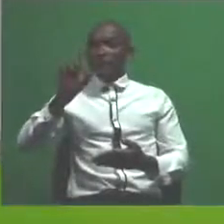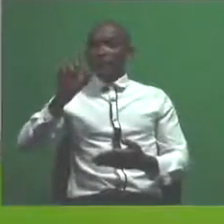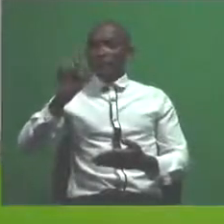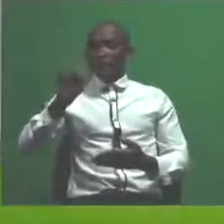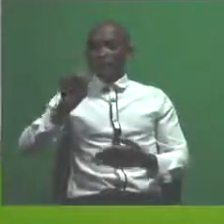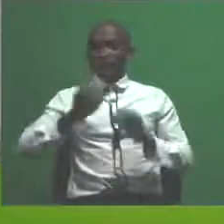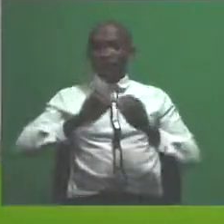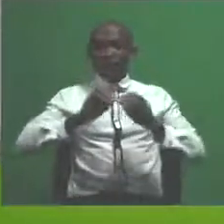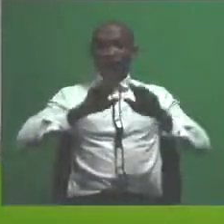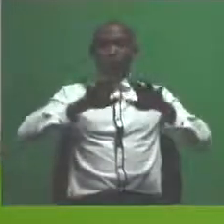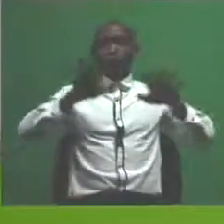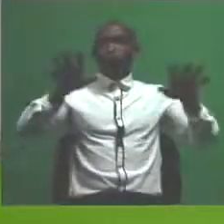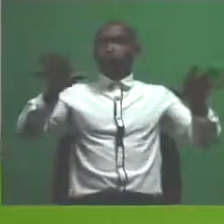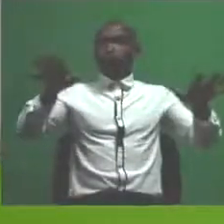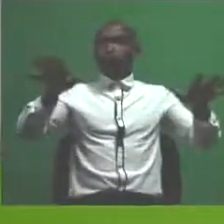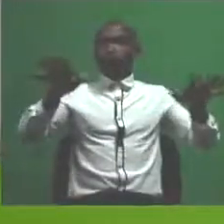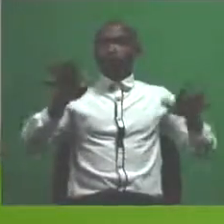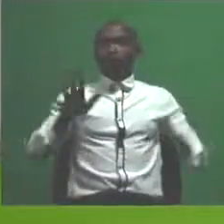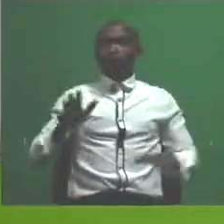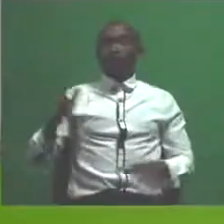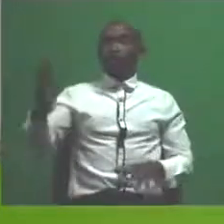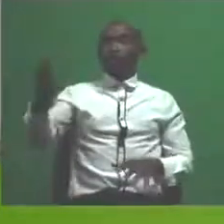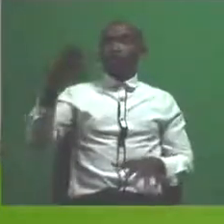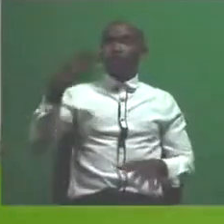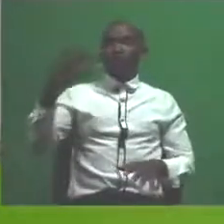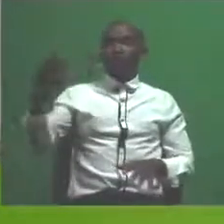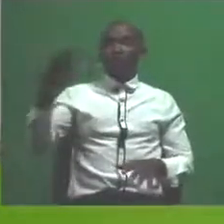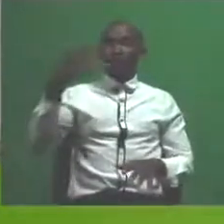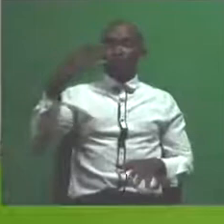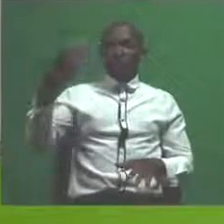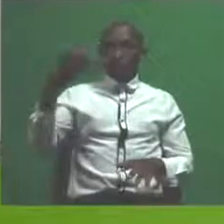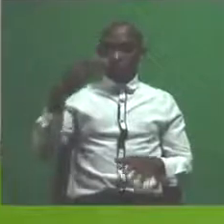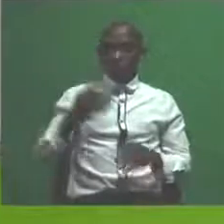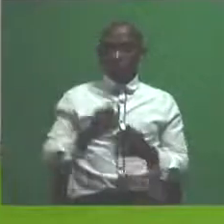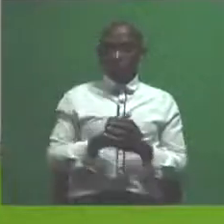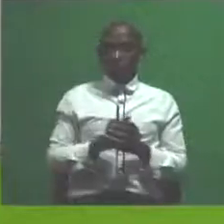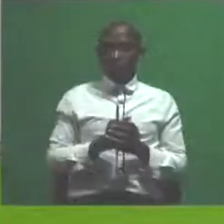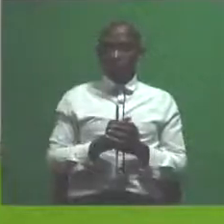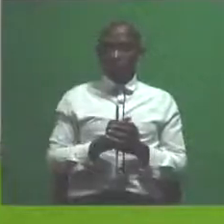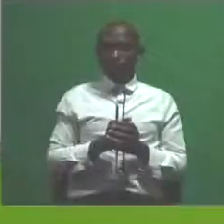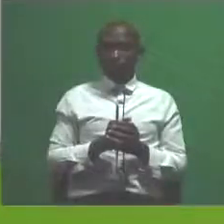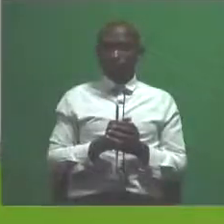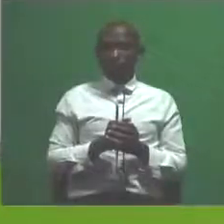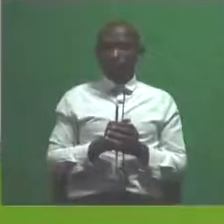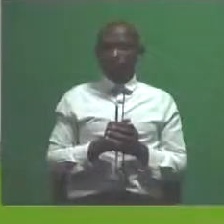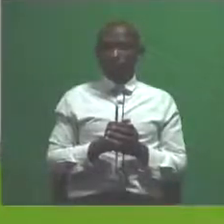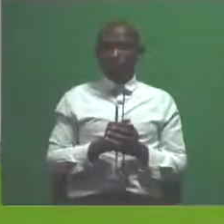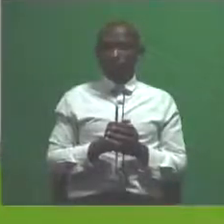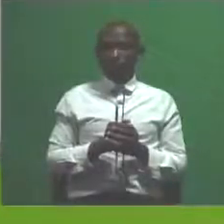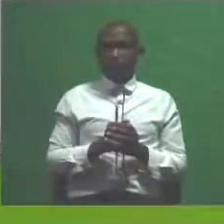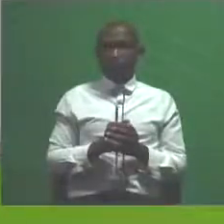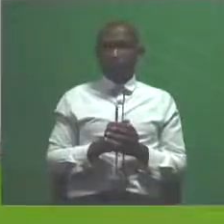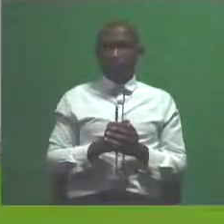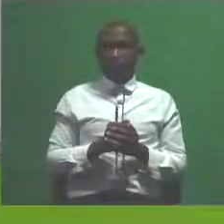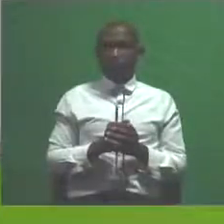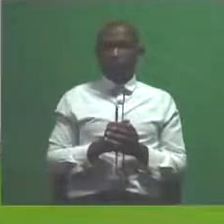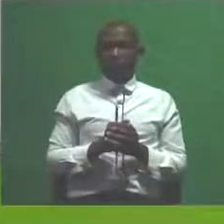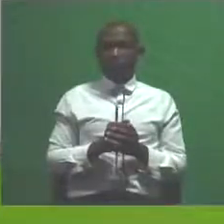the surrounding. Released to the surrounding.